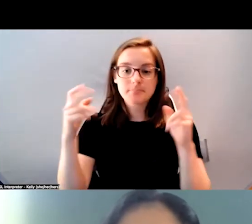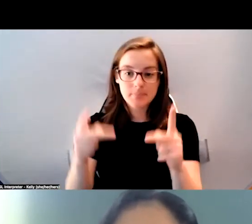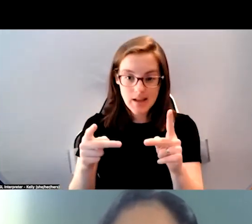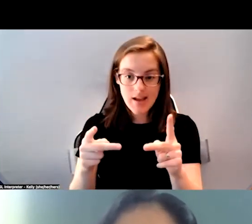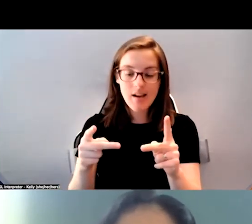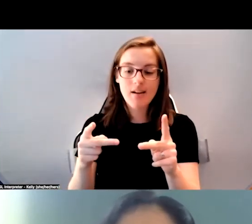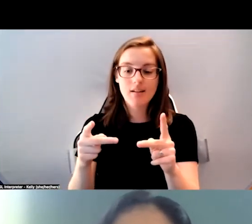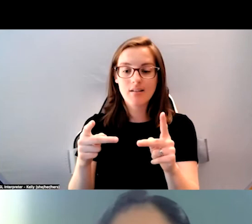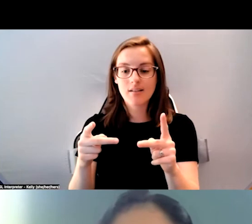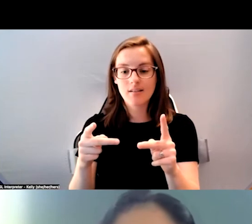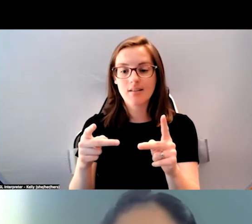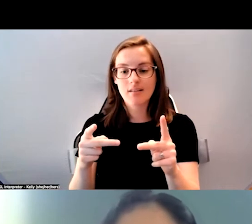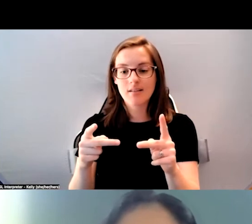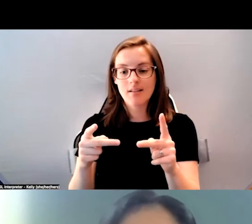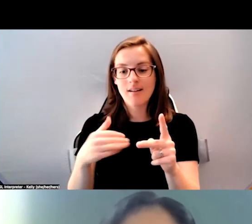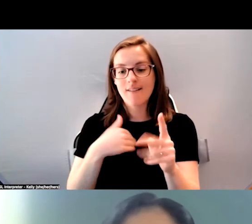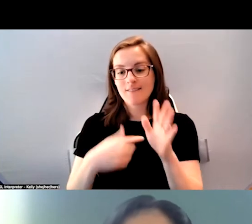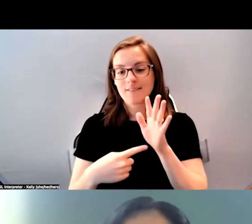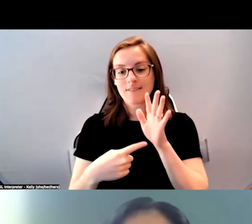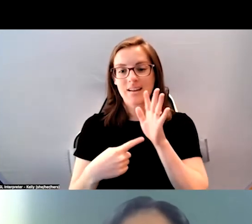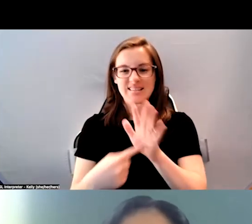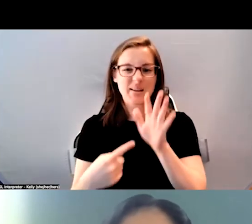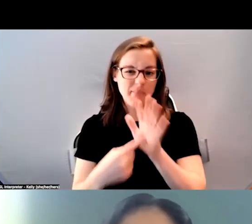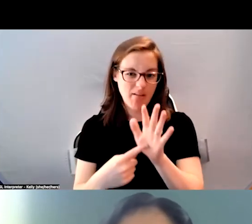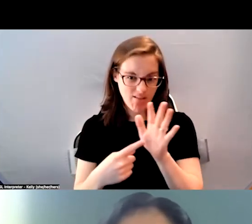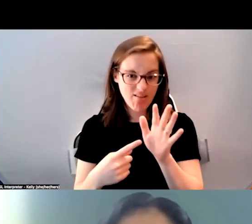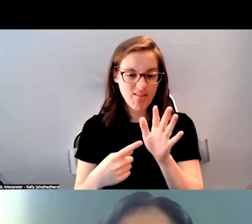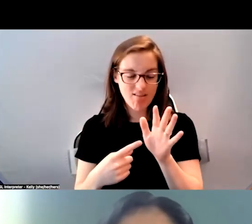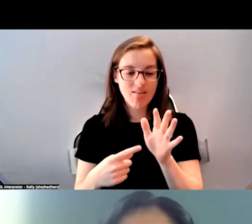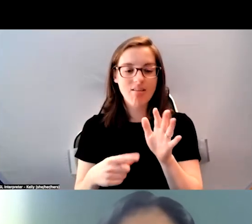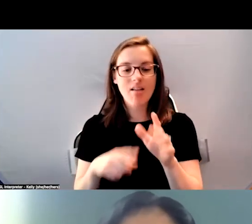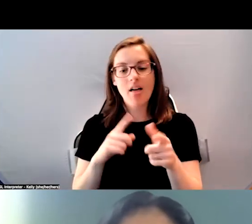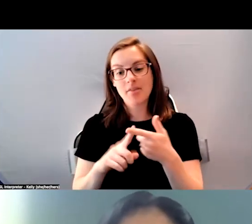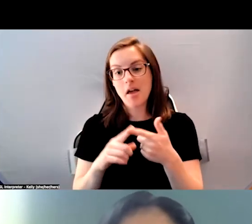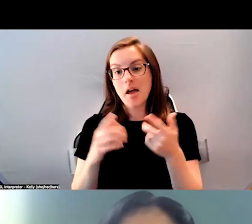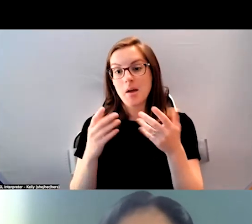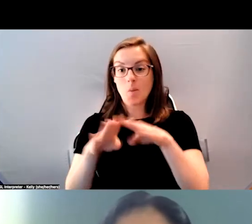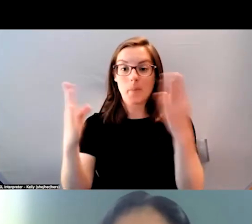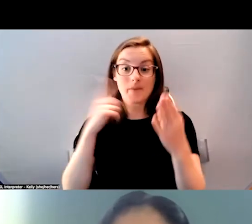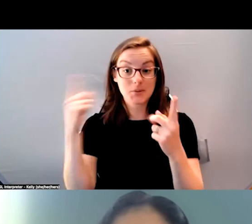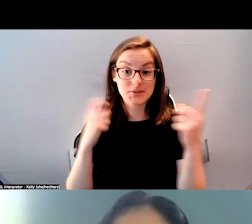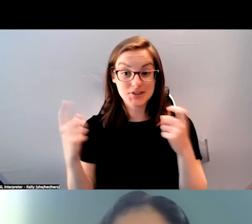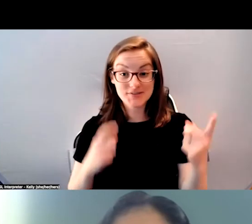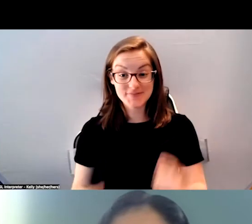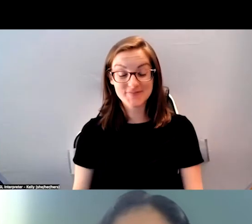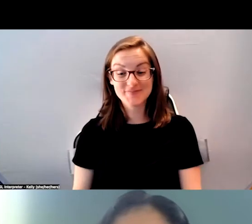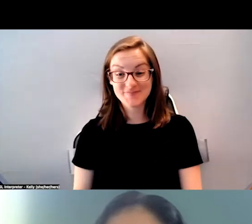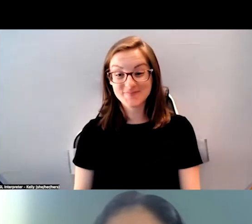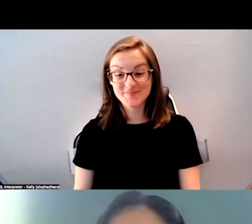finish up with the example that I want to provide, and then go into any questions that might come up from